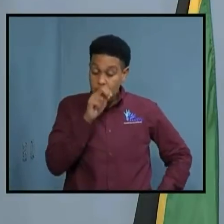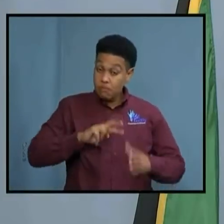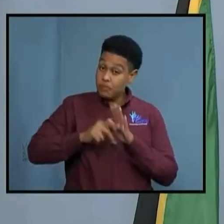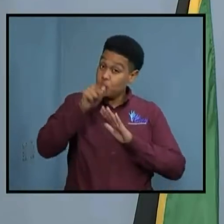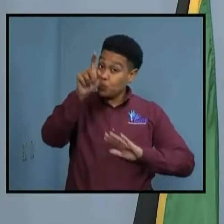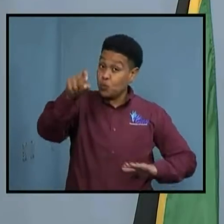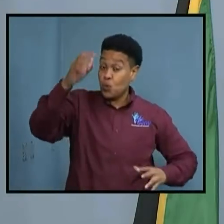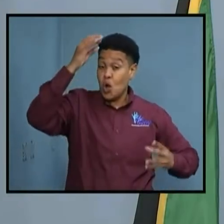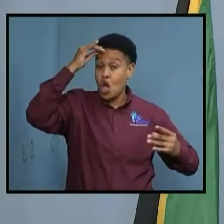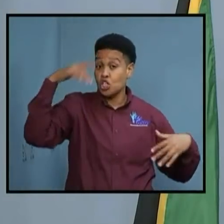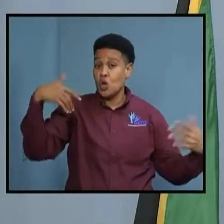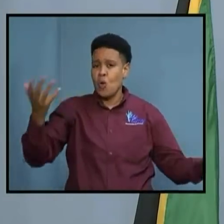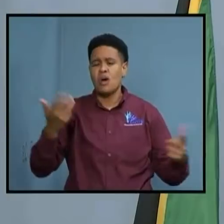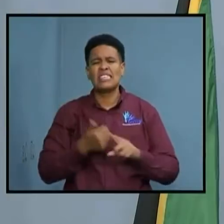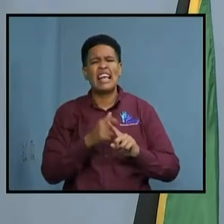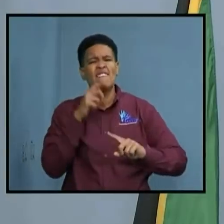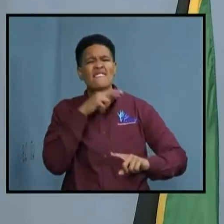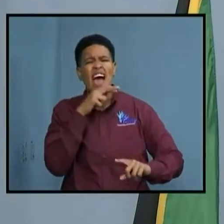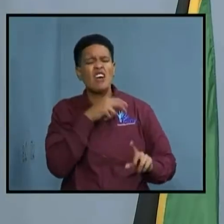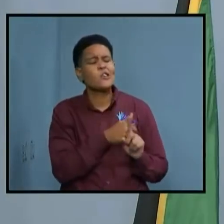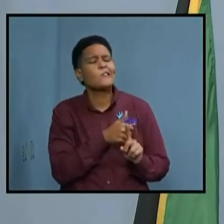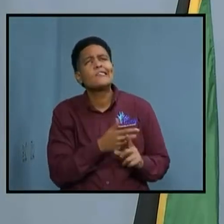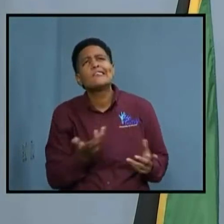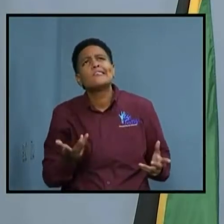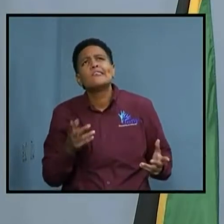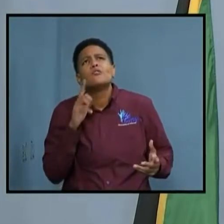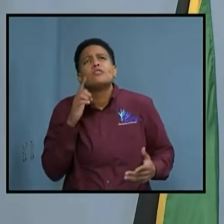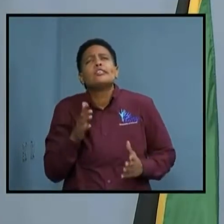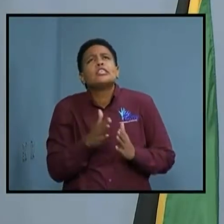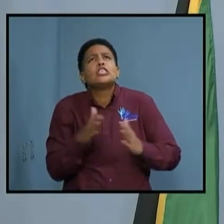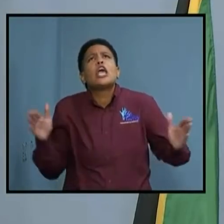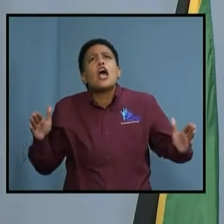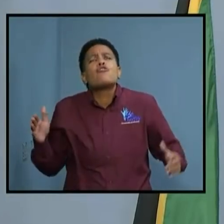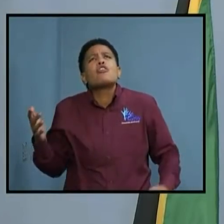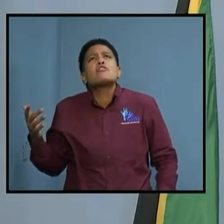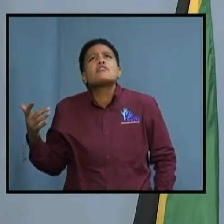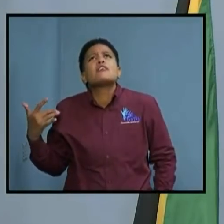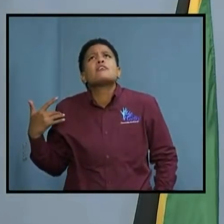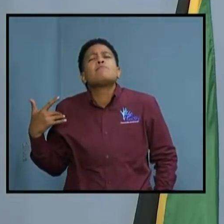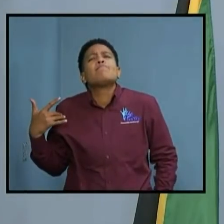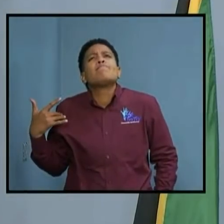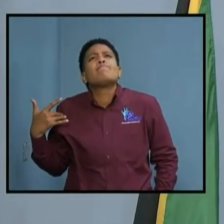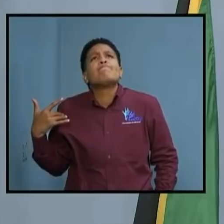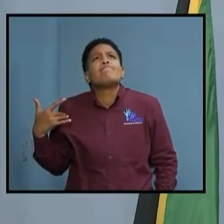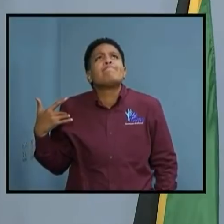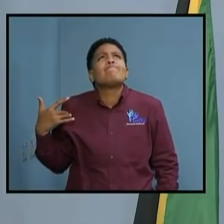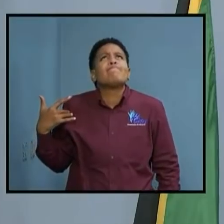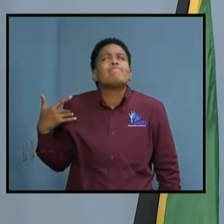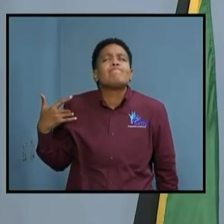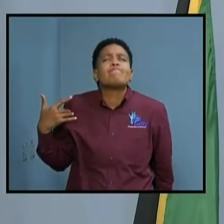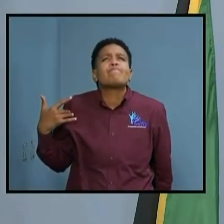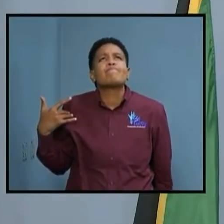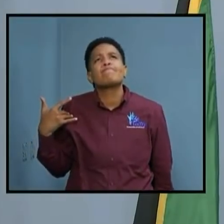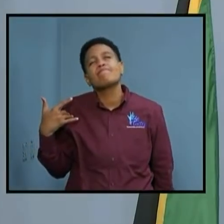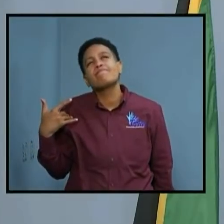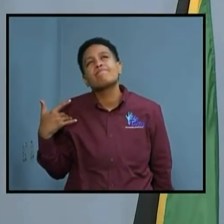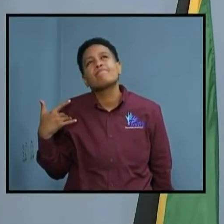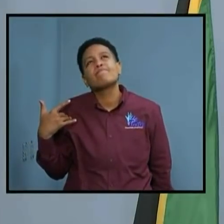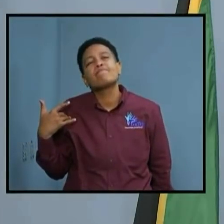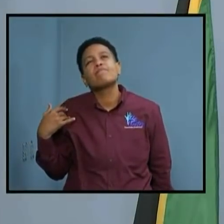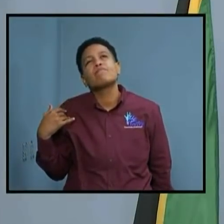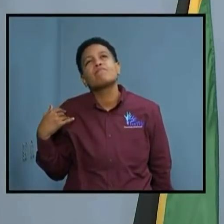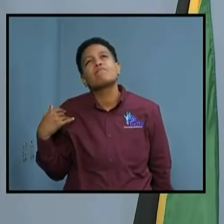consider that the virus is generally in the environment. And if